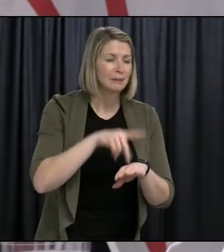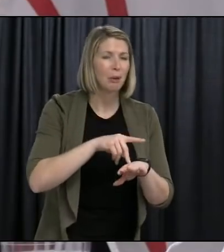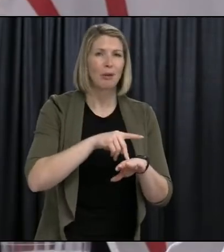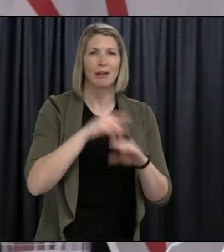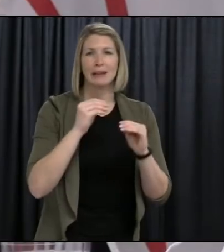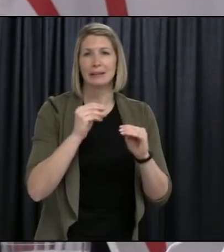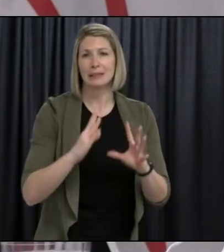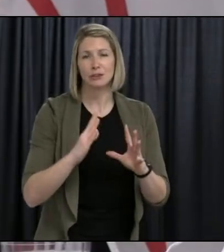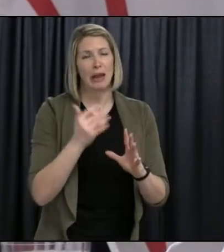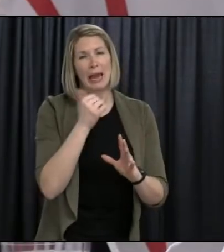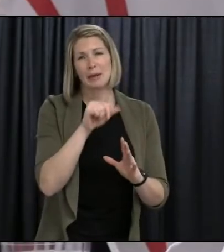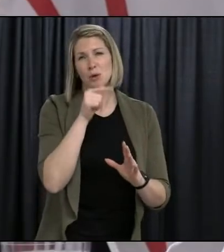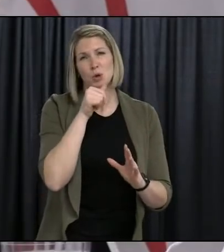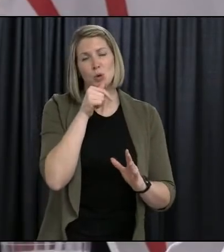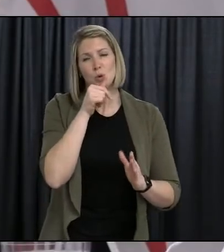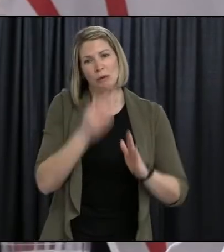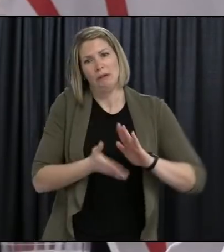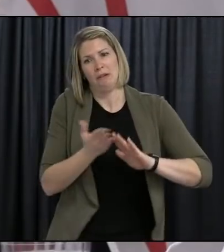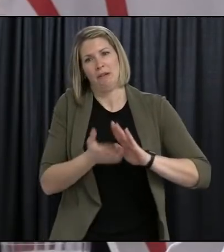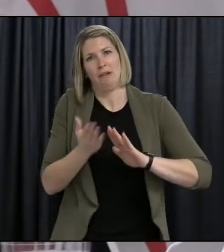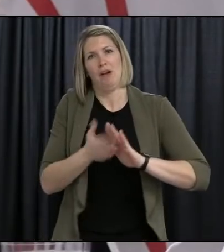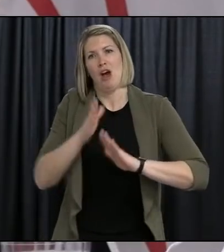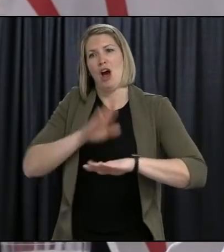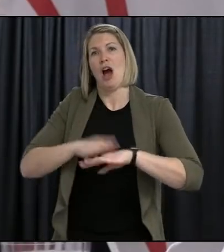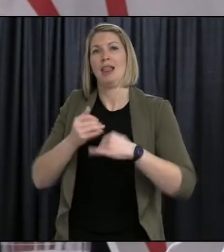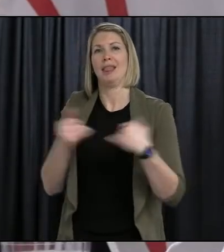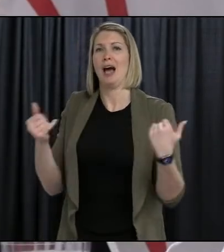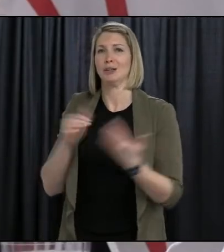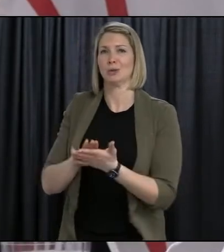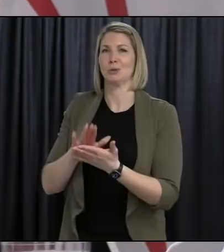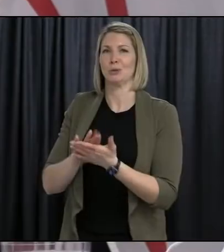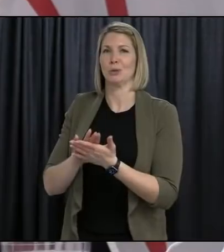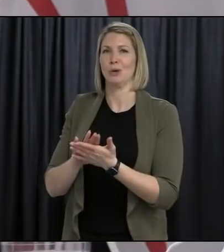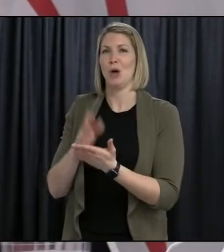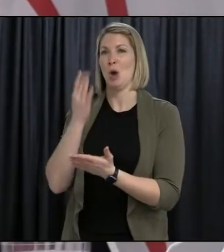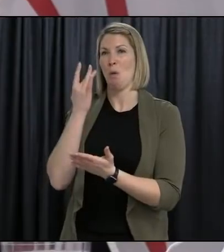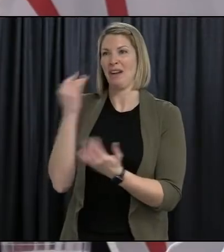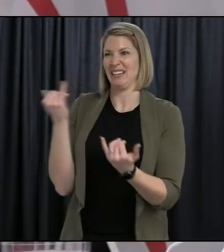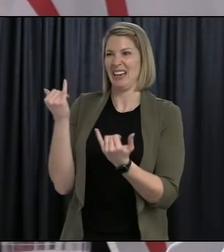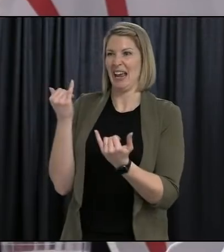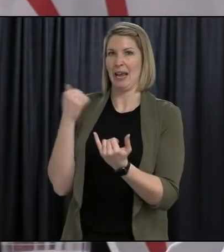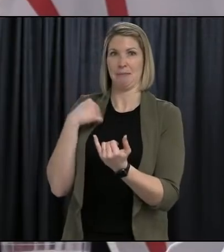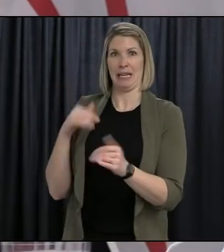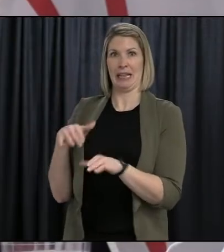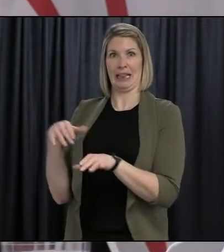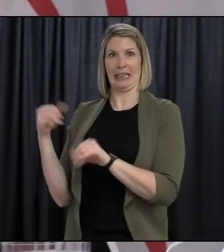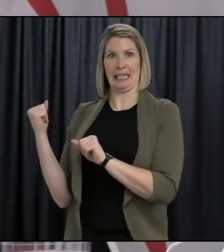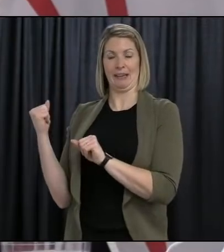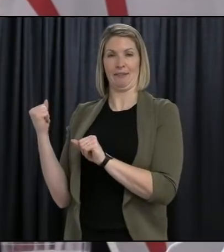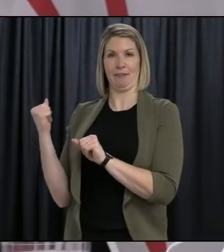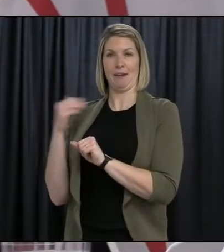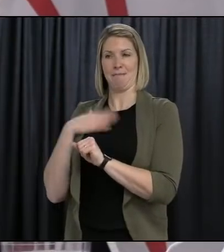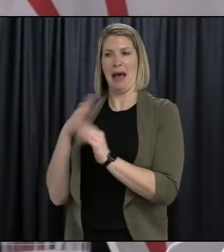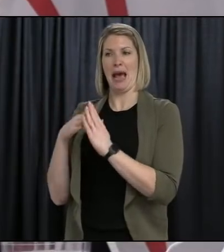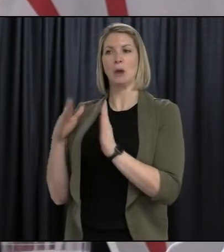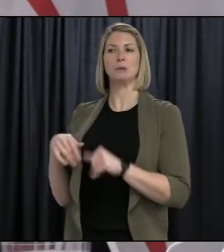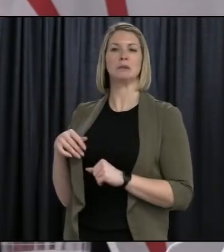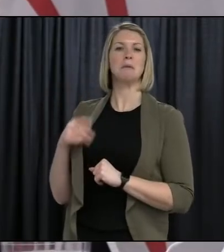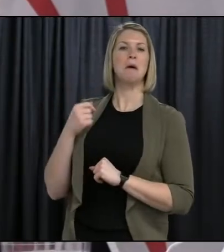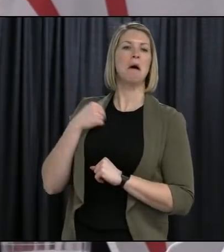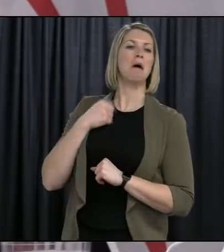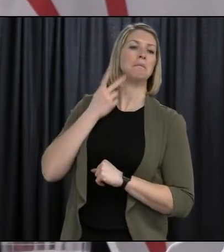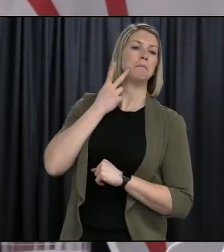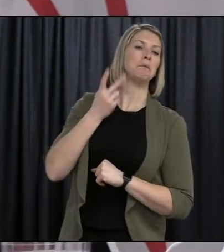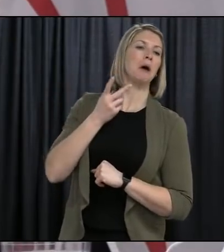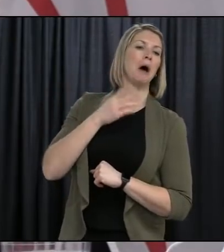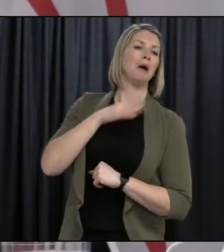to online schooling. It definitely warmed my heart. I was leaving the house today to eavesdrop a little bit on the